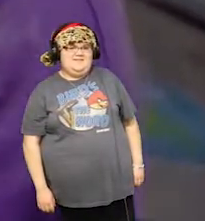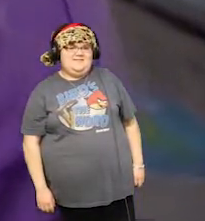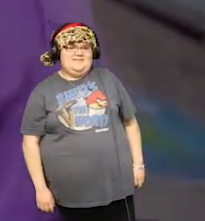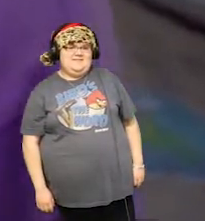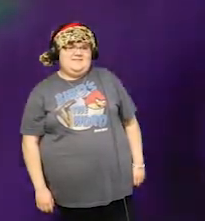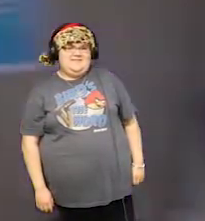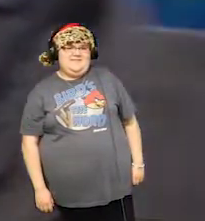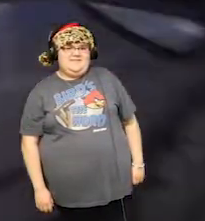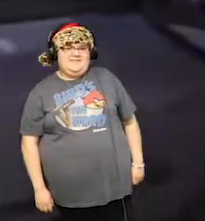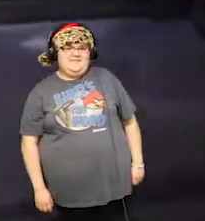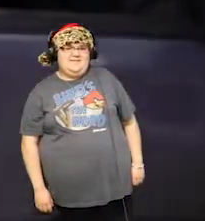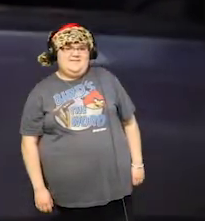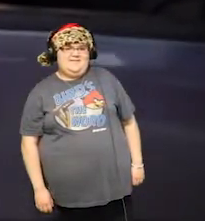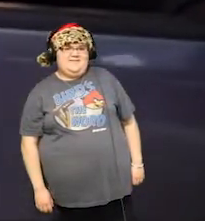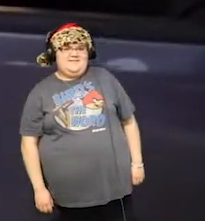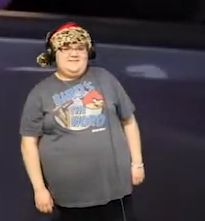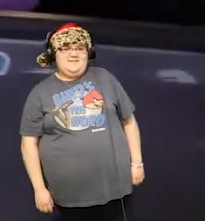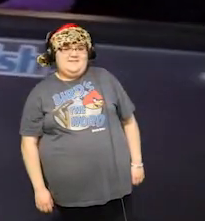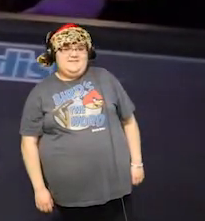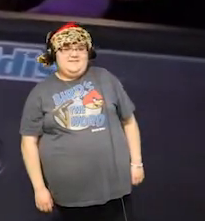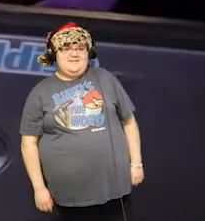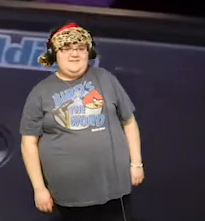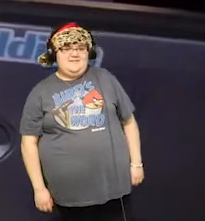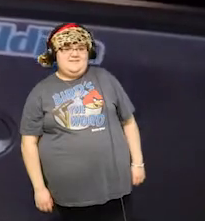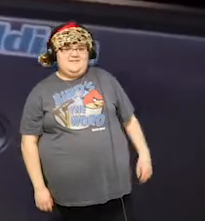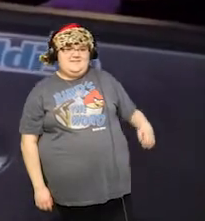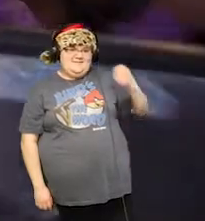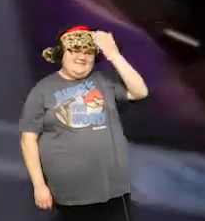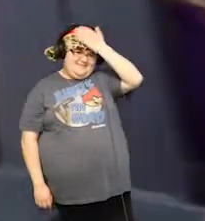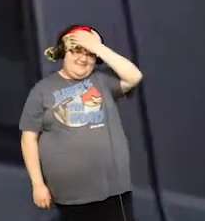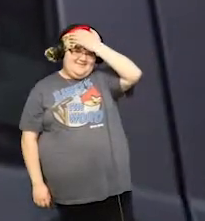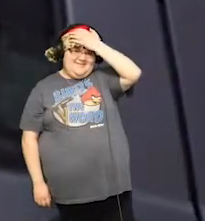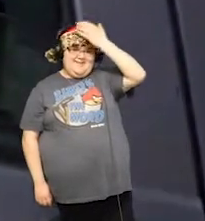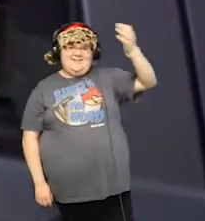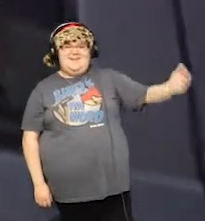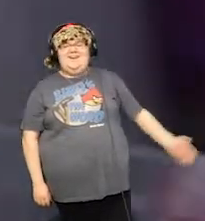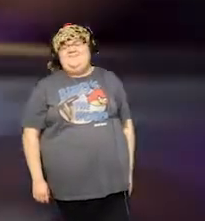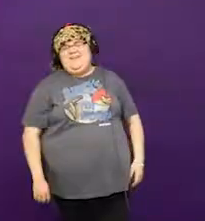to get everything. Yeah, remember, inflatables. That's easy, though.